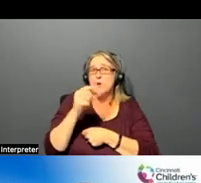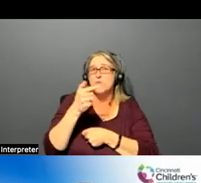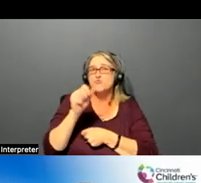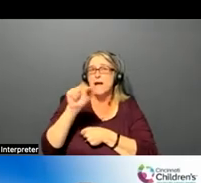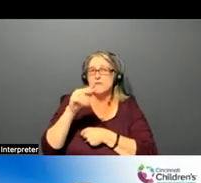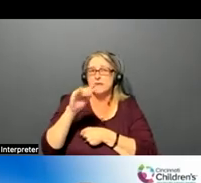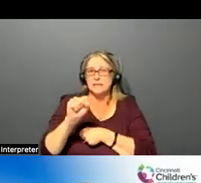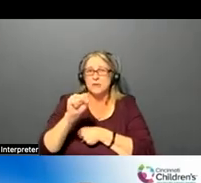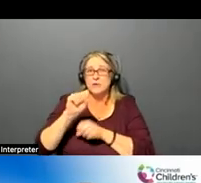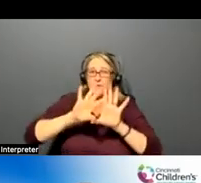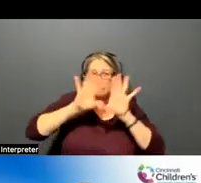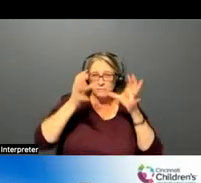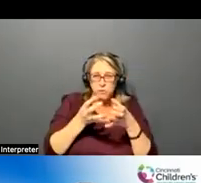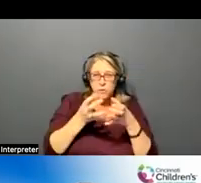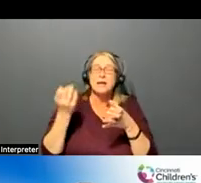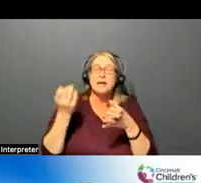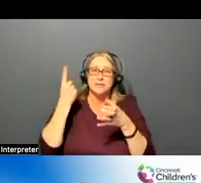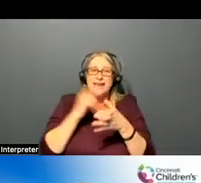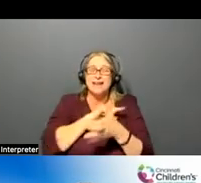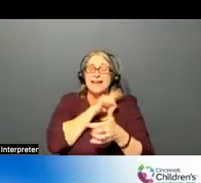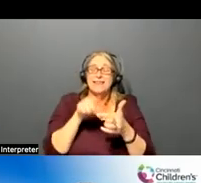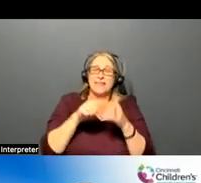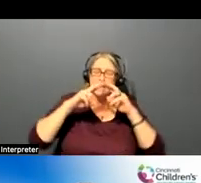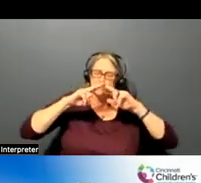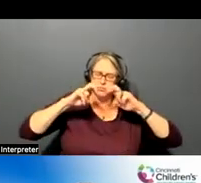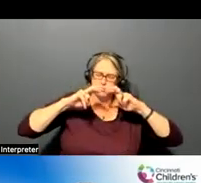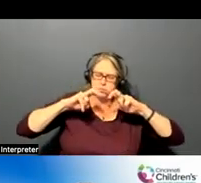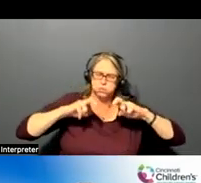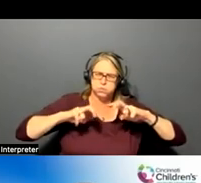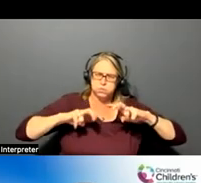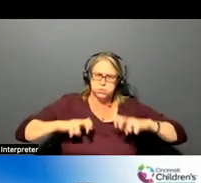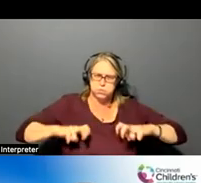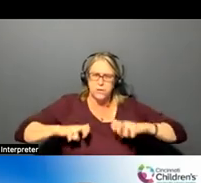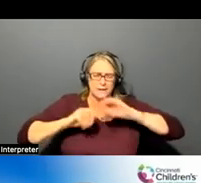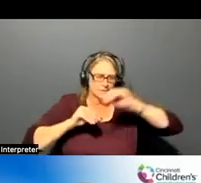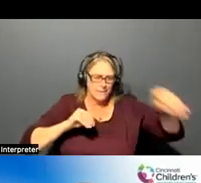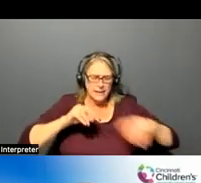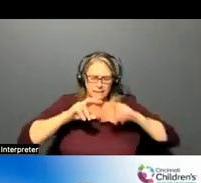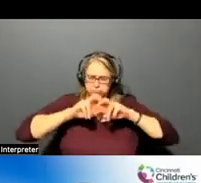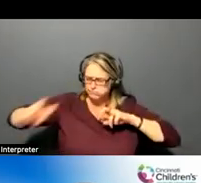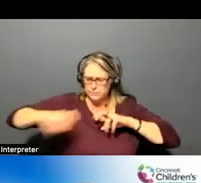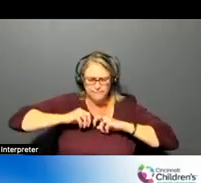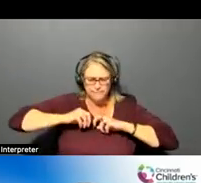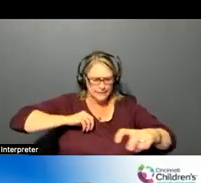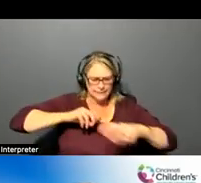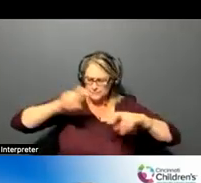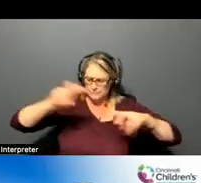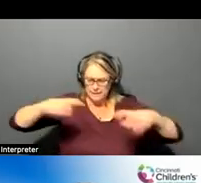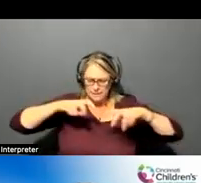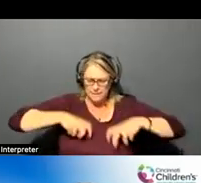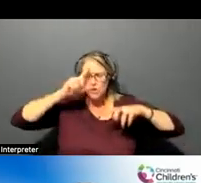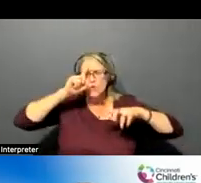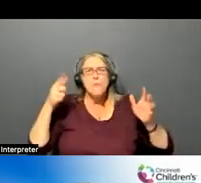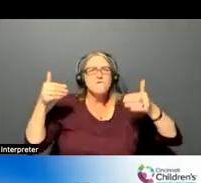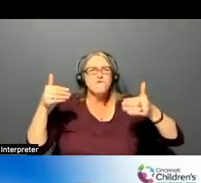the overall understanding, then you can kind of dive more into the margins and into the intersections to make sure